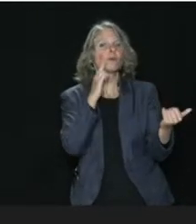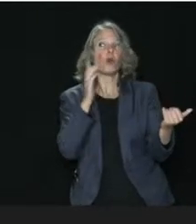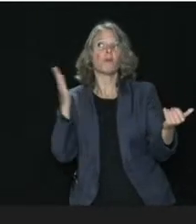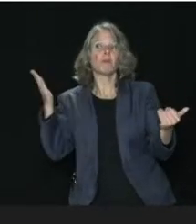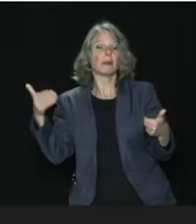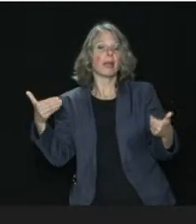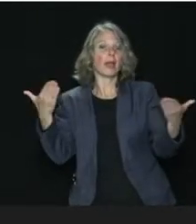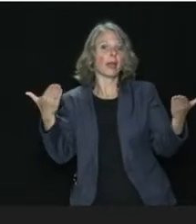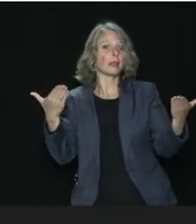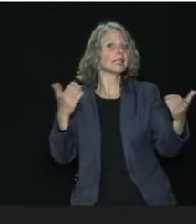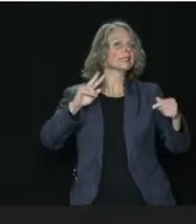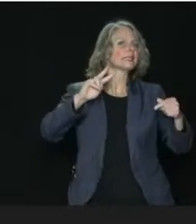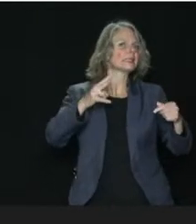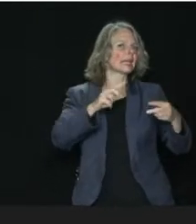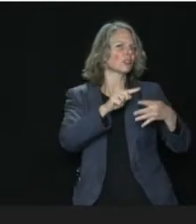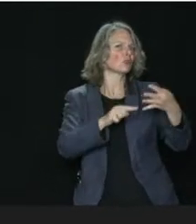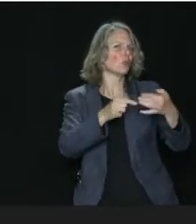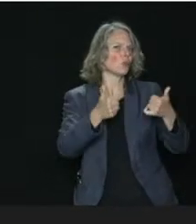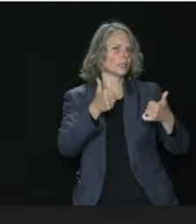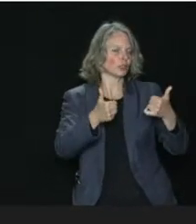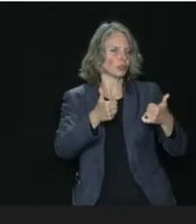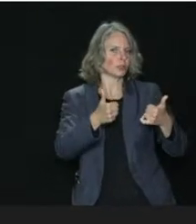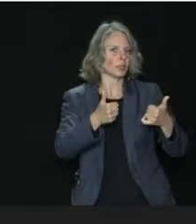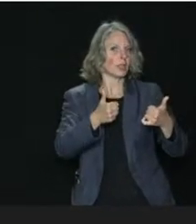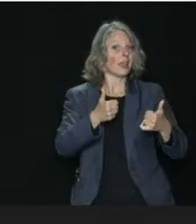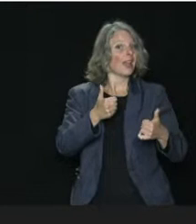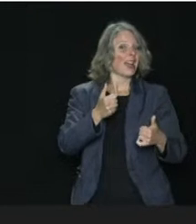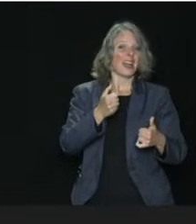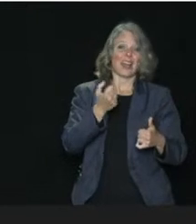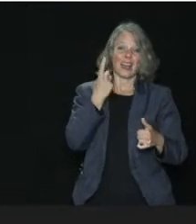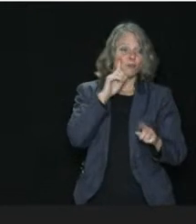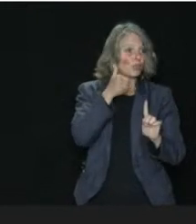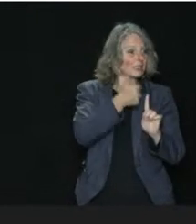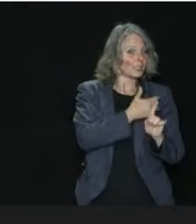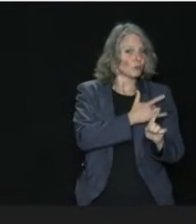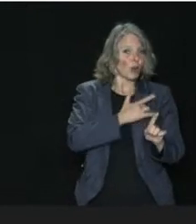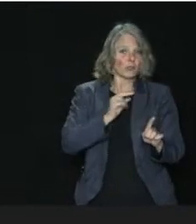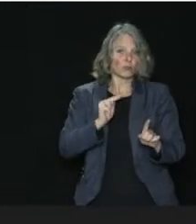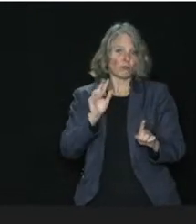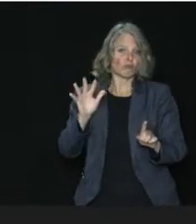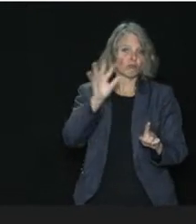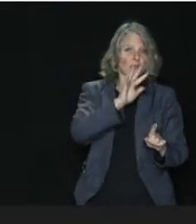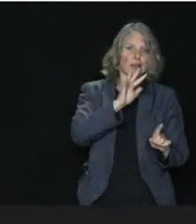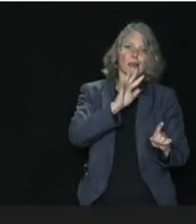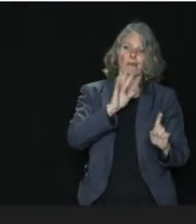recommendations. But for each province and territory, clearly,